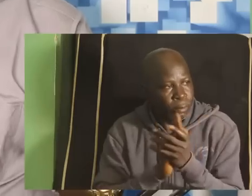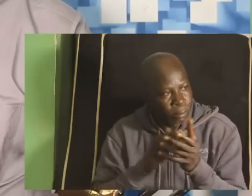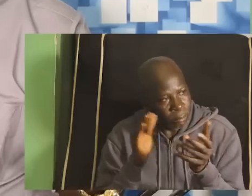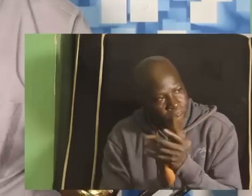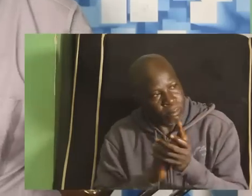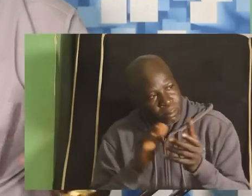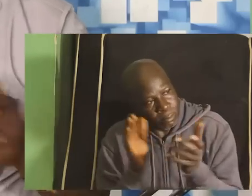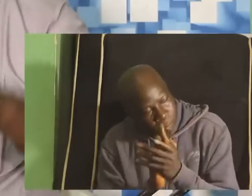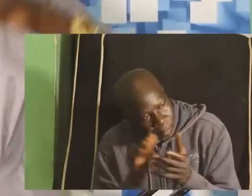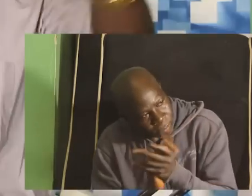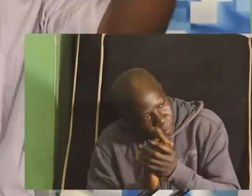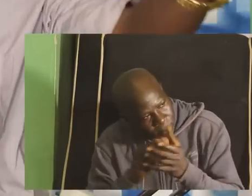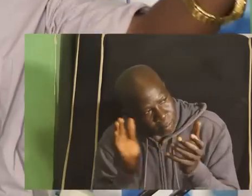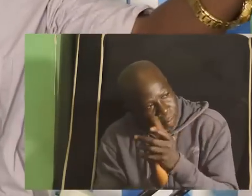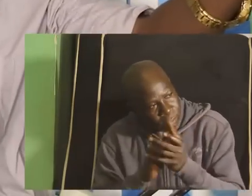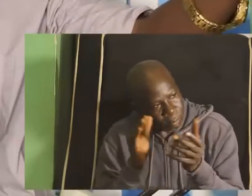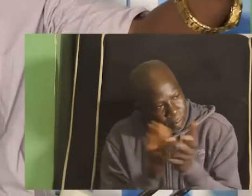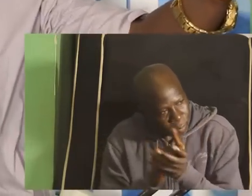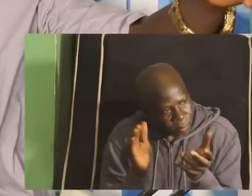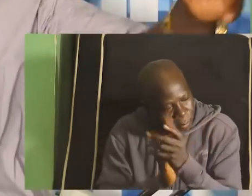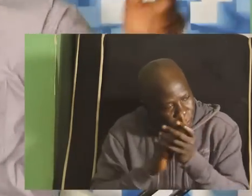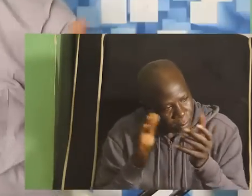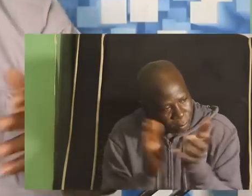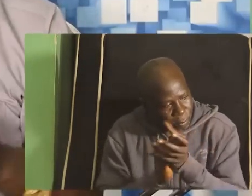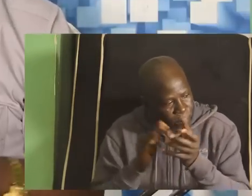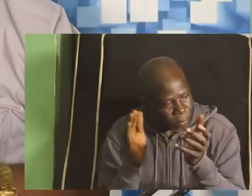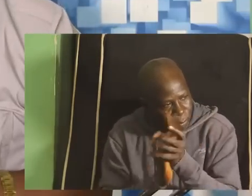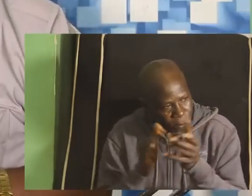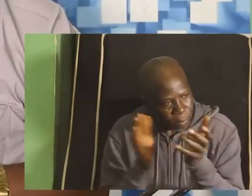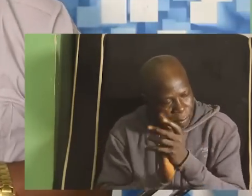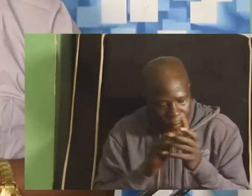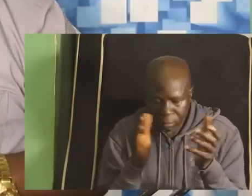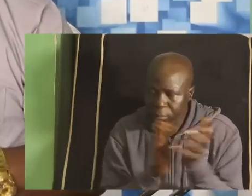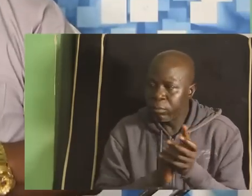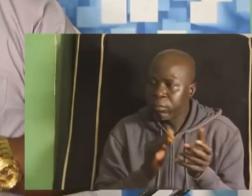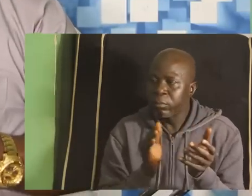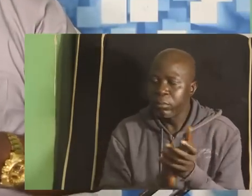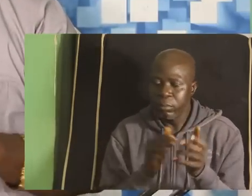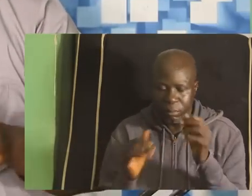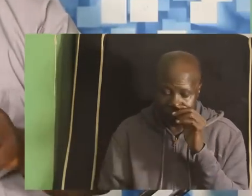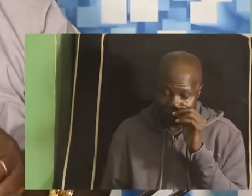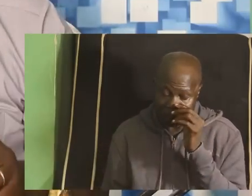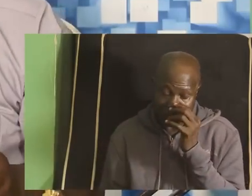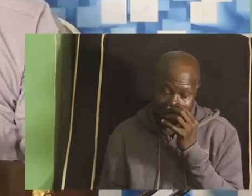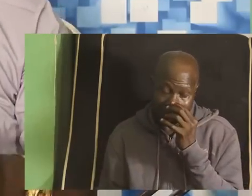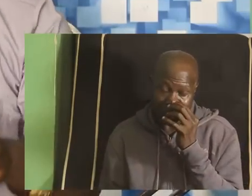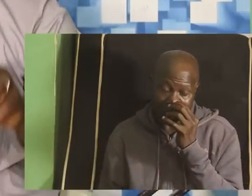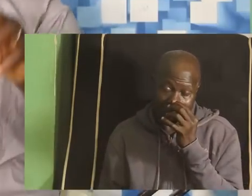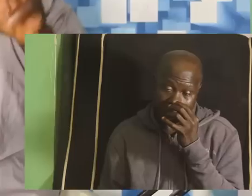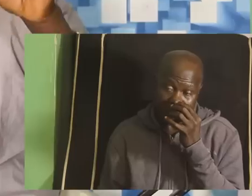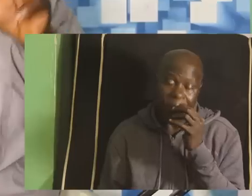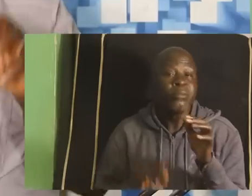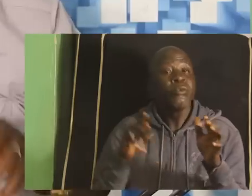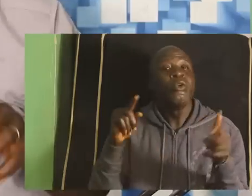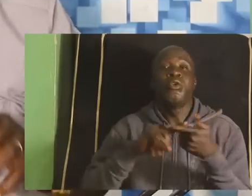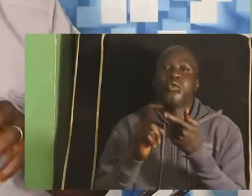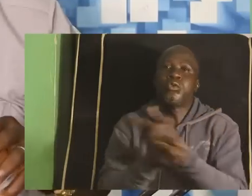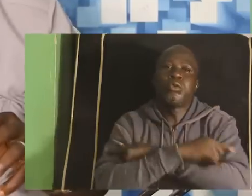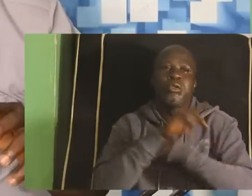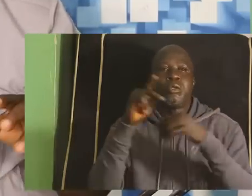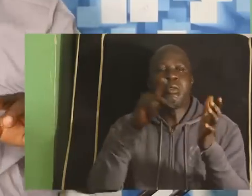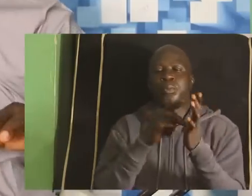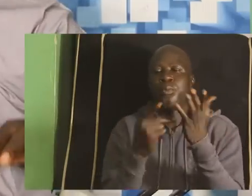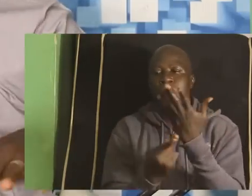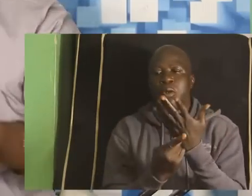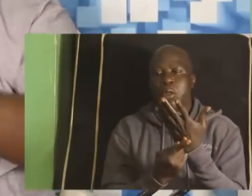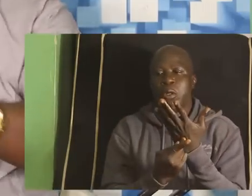for what? Oh, the burning, I'm going to get something. And so, program with me. Today's